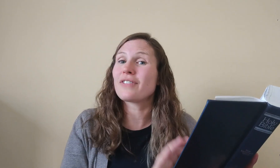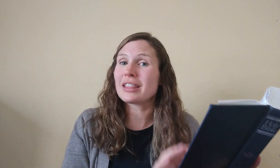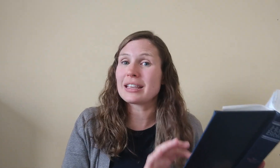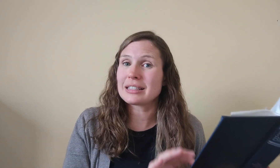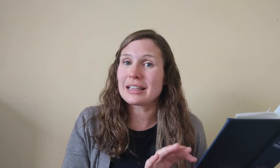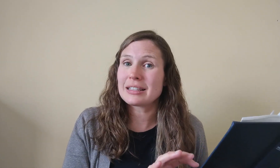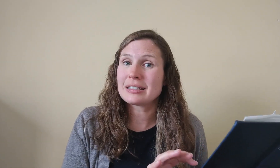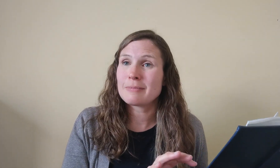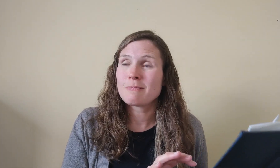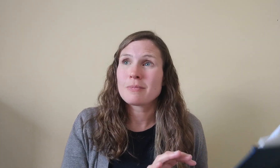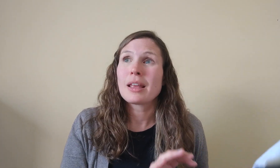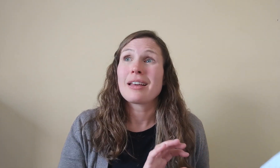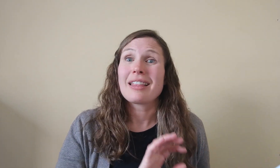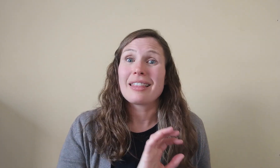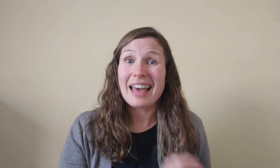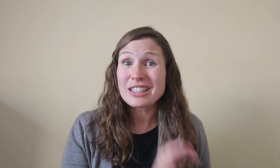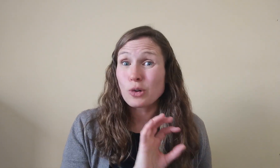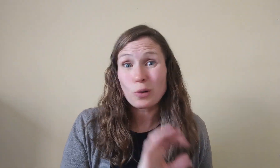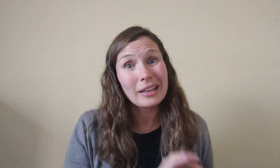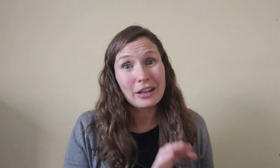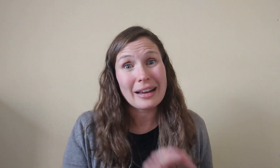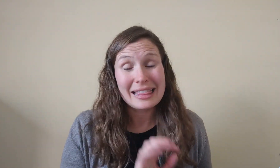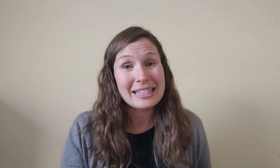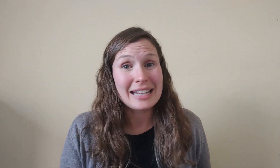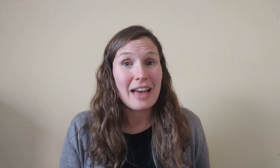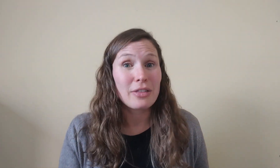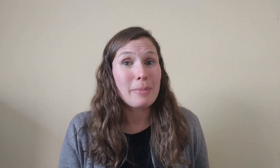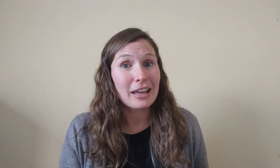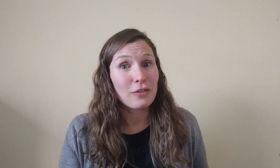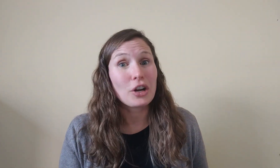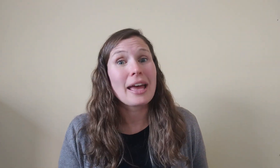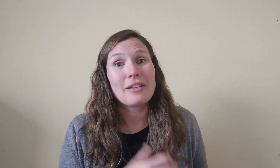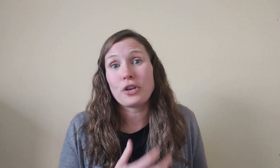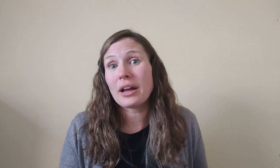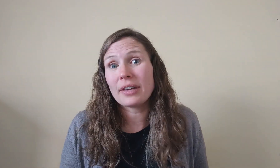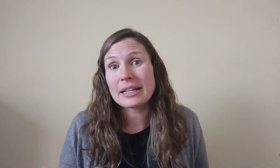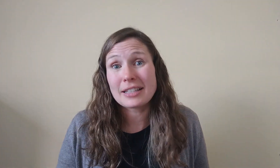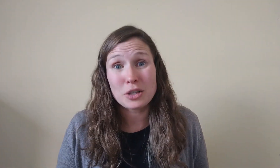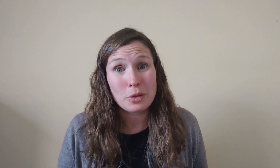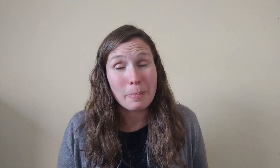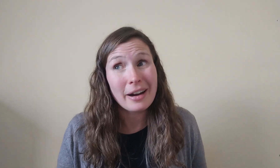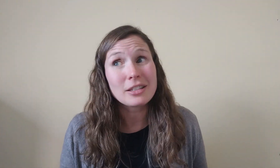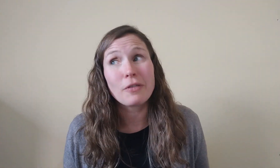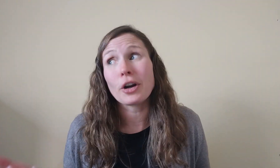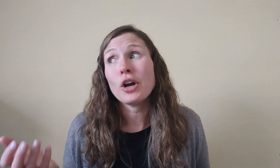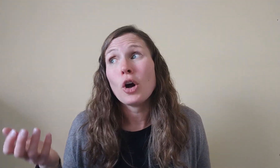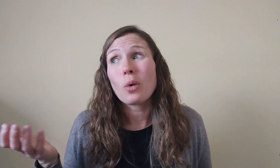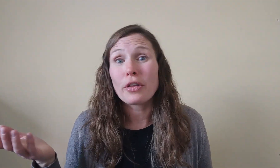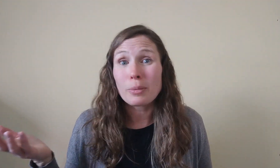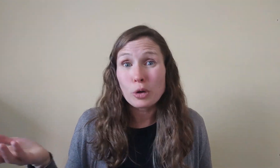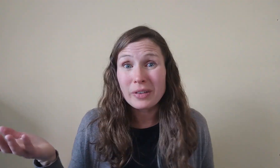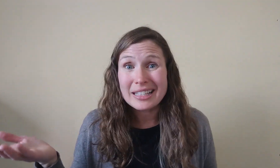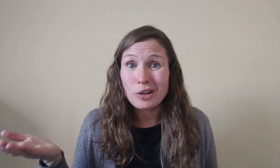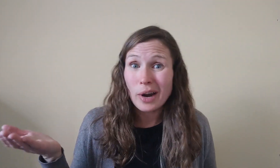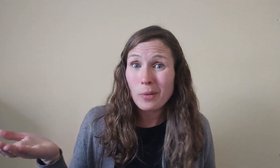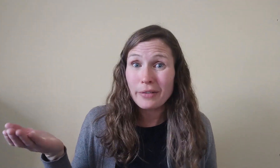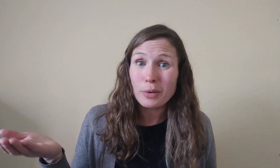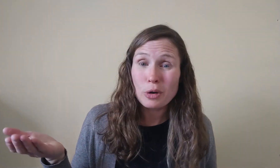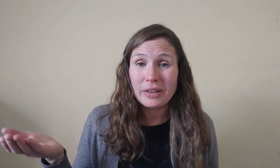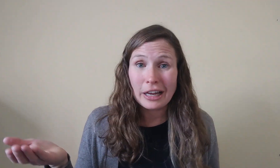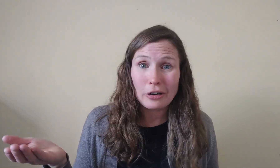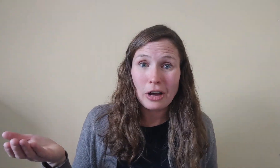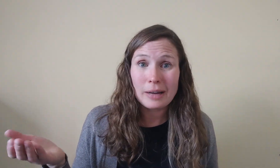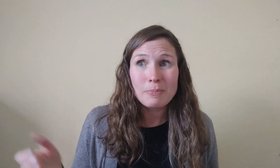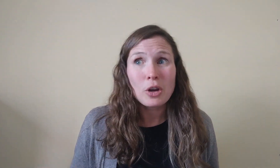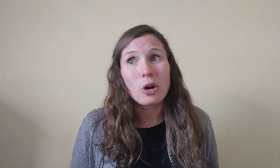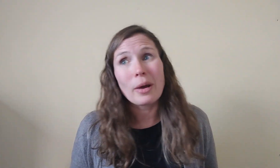things that fit this list? That's a really great list to have on the back of your head. If you're having a discussion with your parents over whether a movie is the right one for